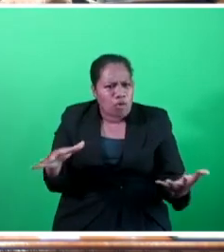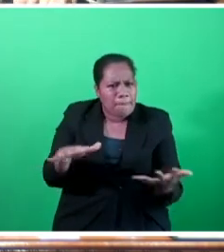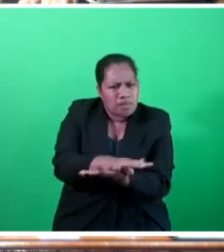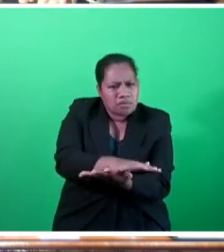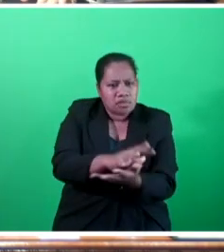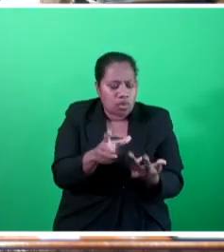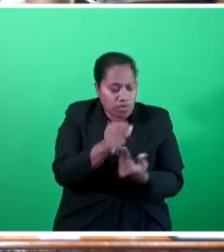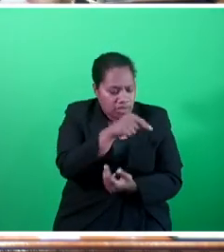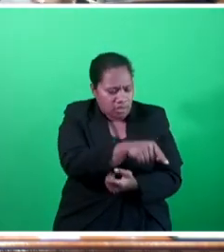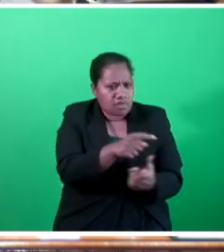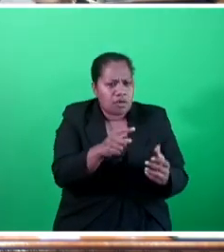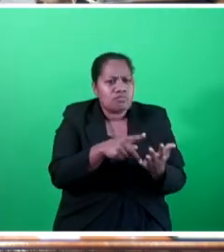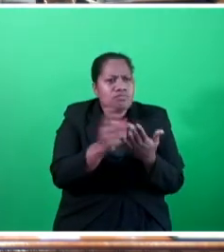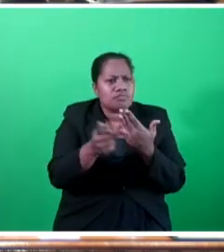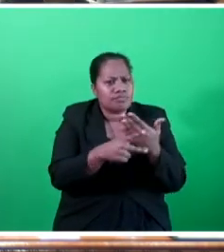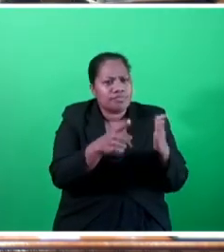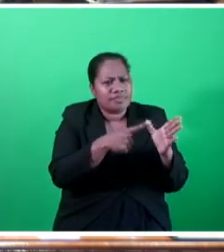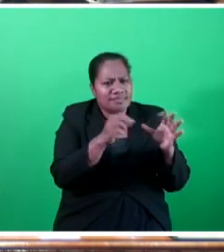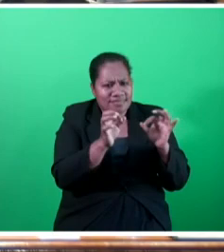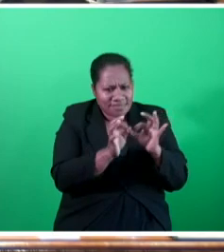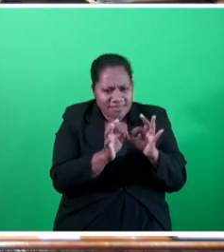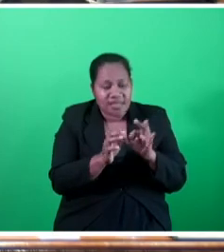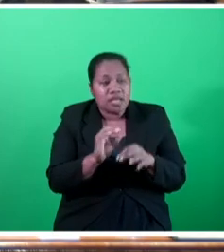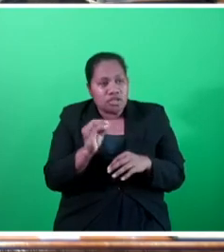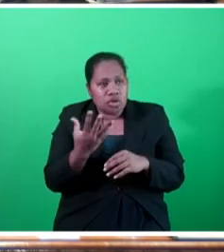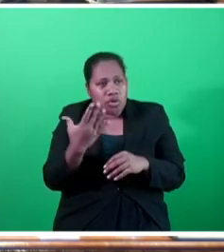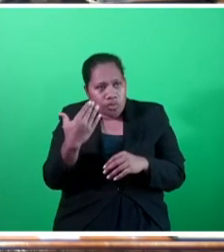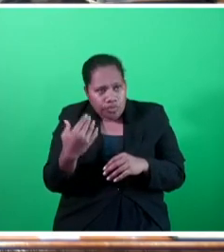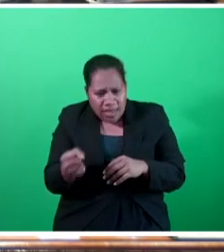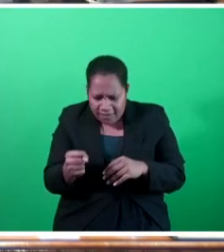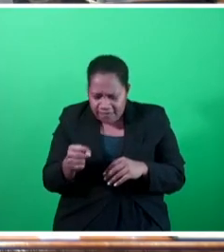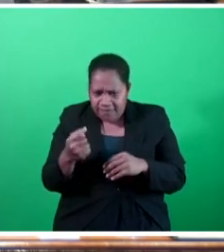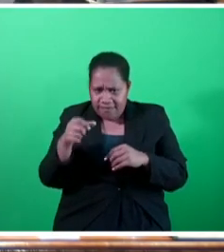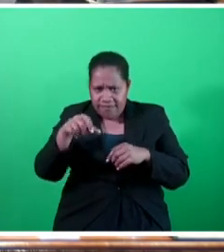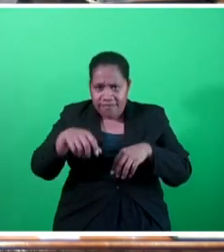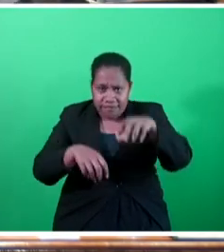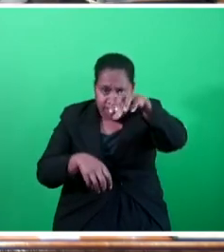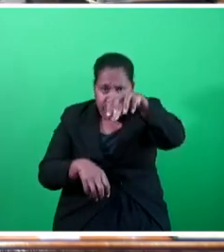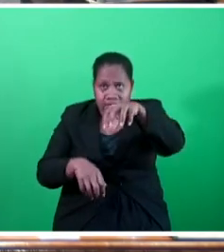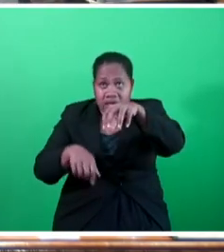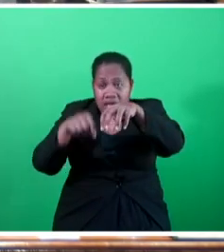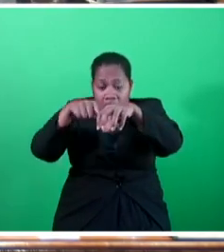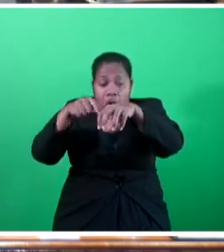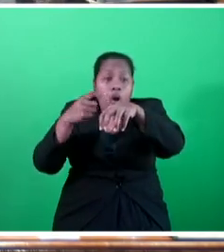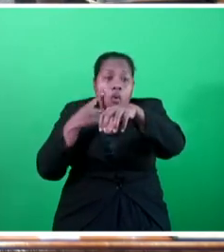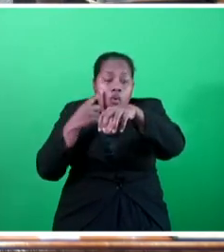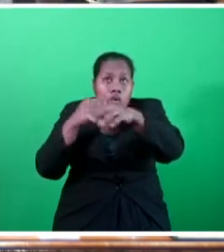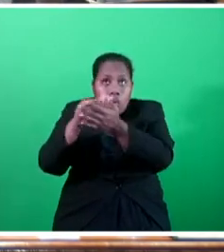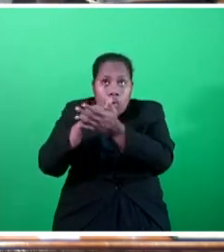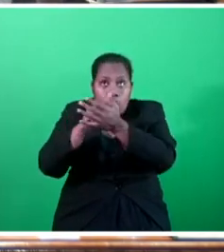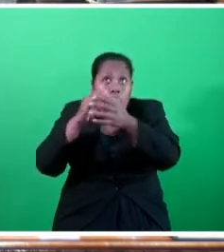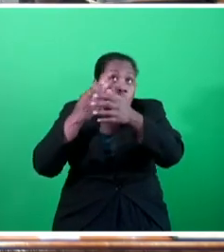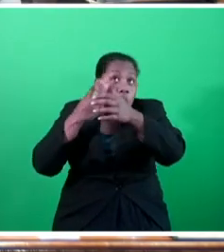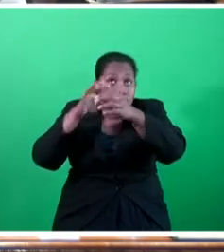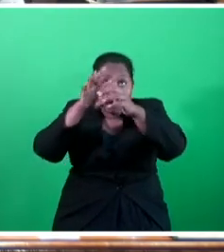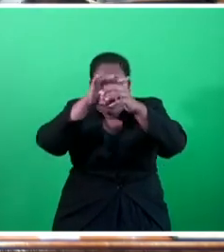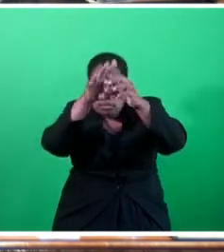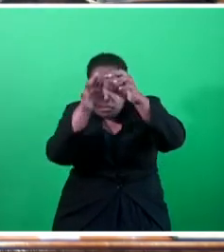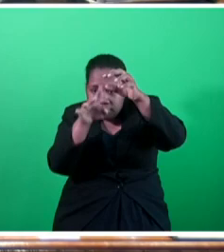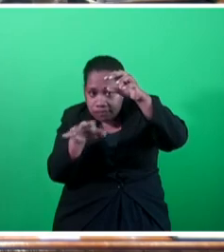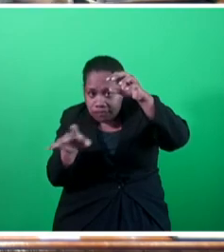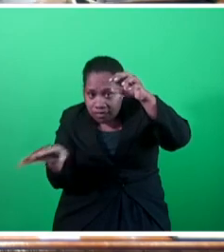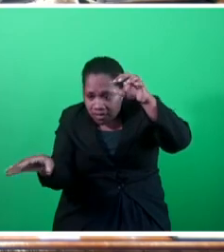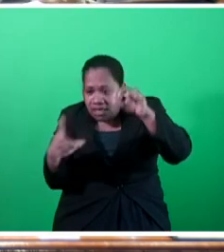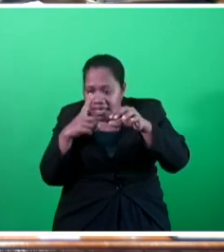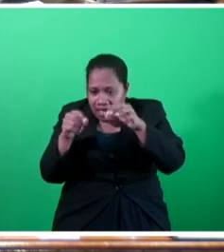dams upstream, going up Nadi River, to be able to contain the waters when they come down and divert it. There have been various other proposals